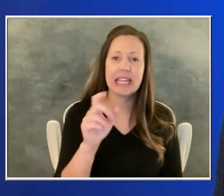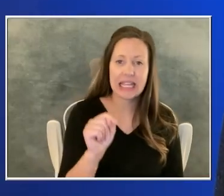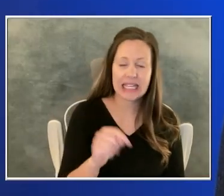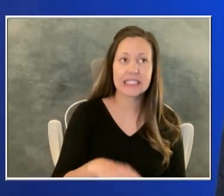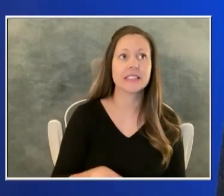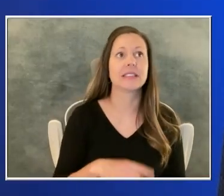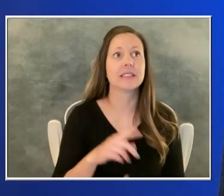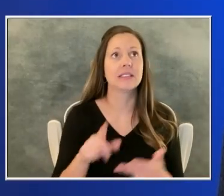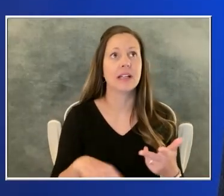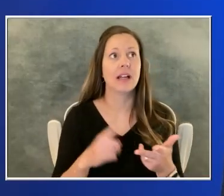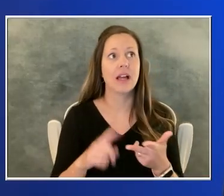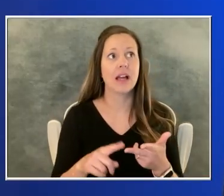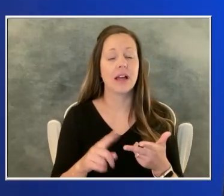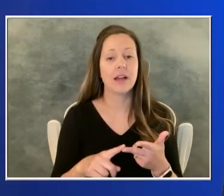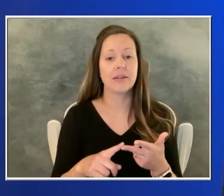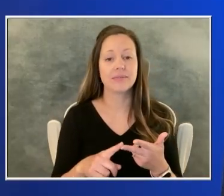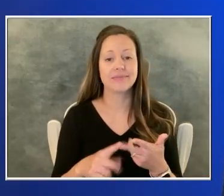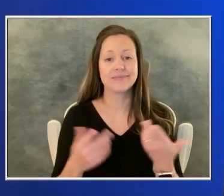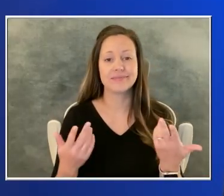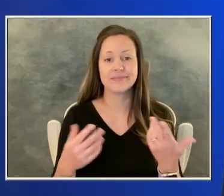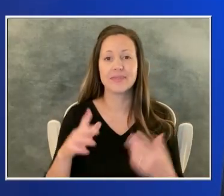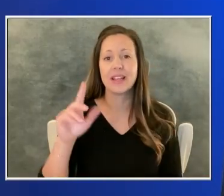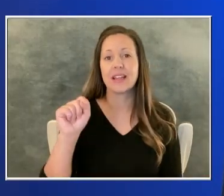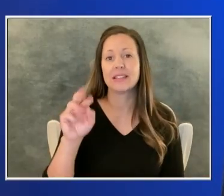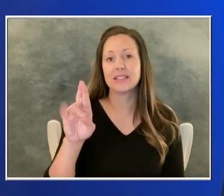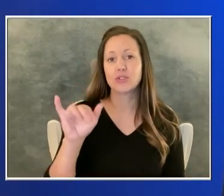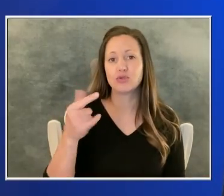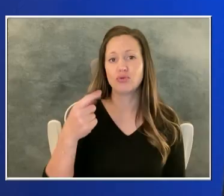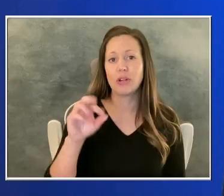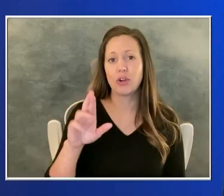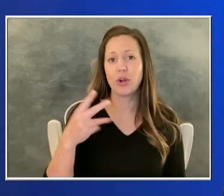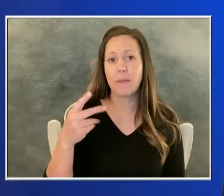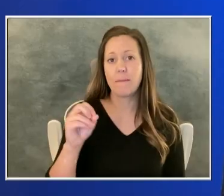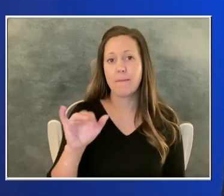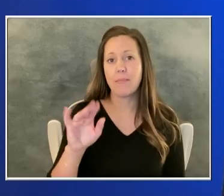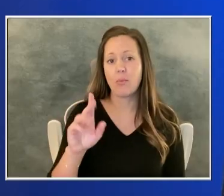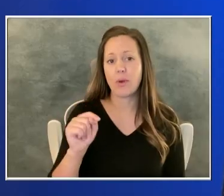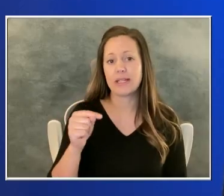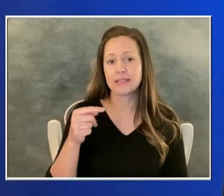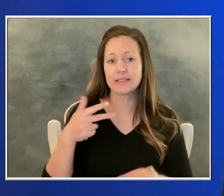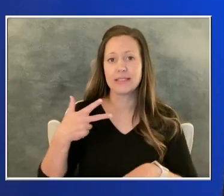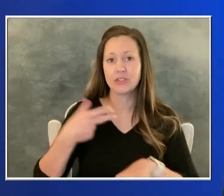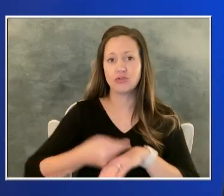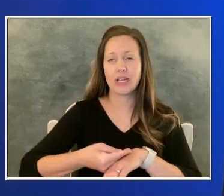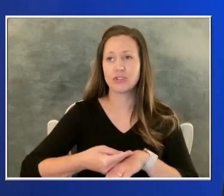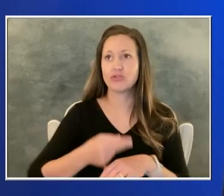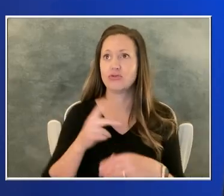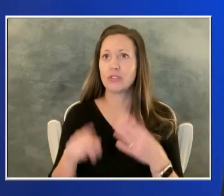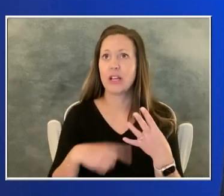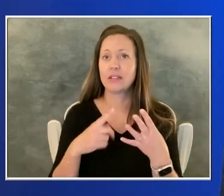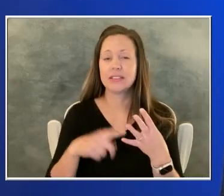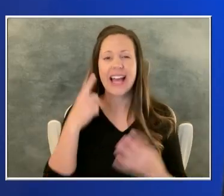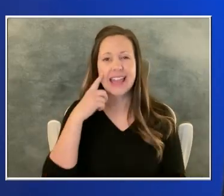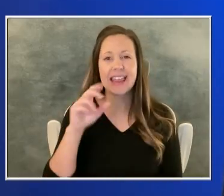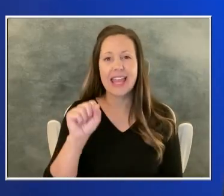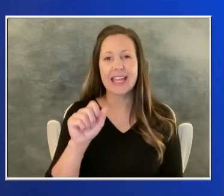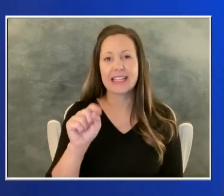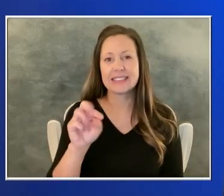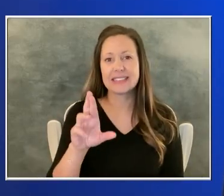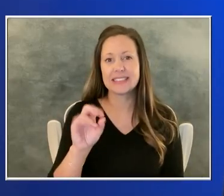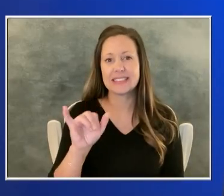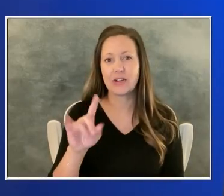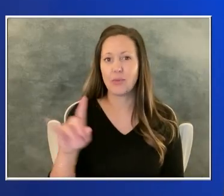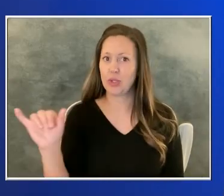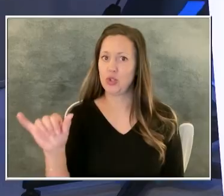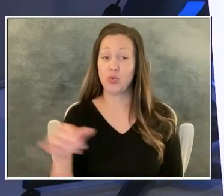got some different, more like trigger point injections. I believe I did a steroid as well, just a small kind of diagnostic. So you were